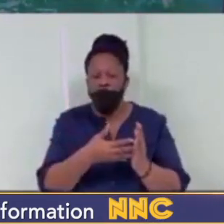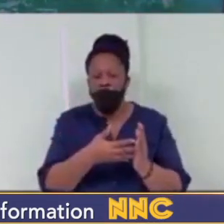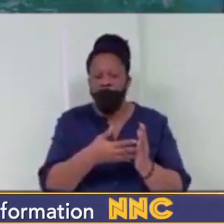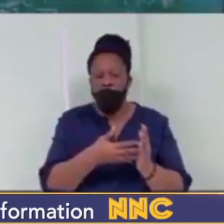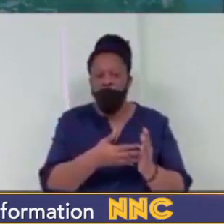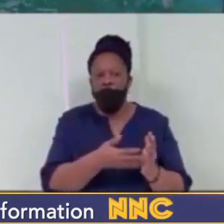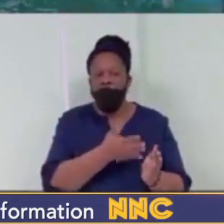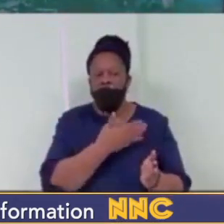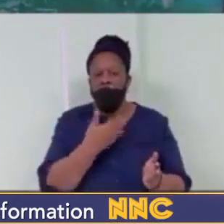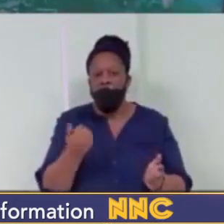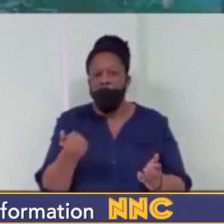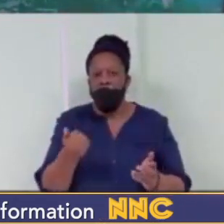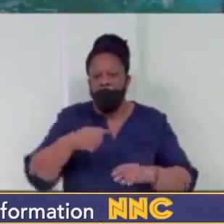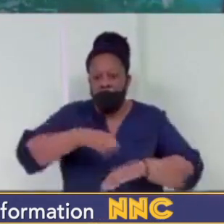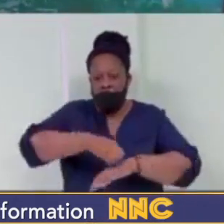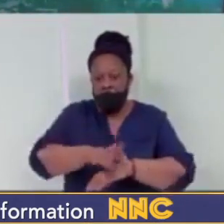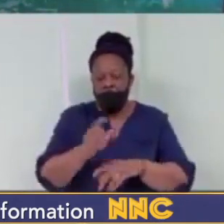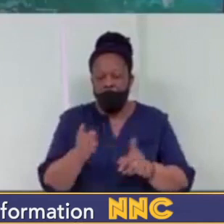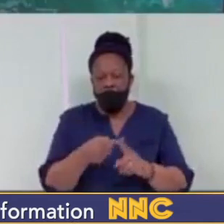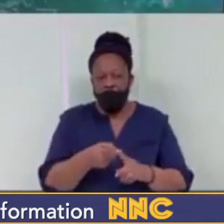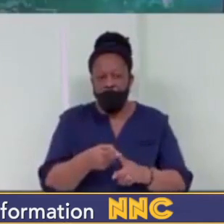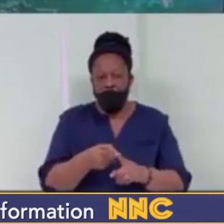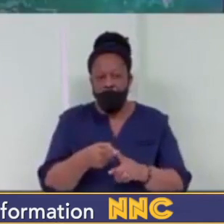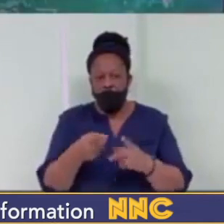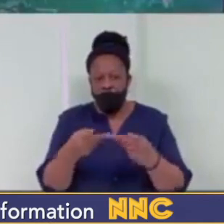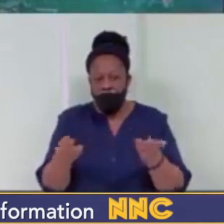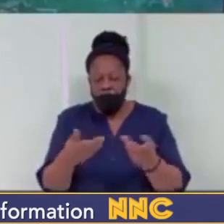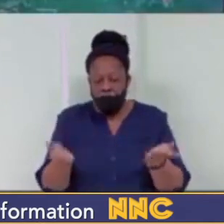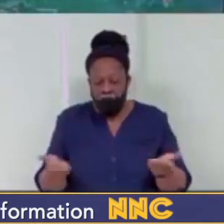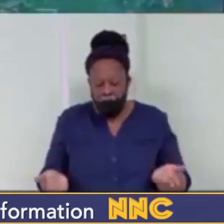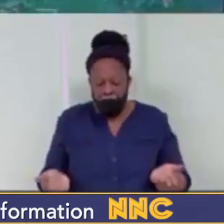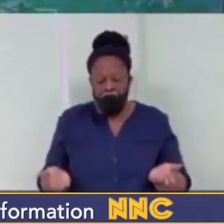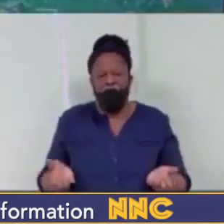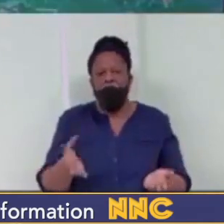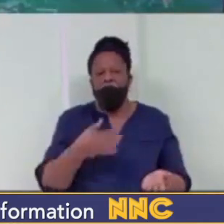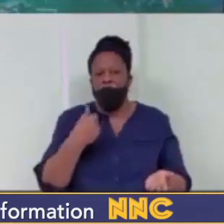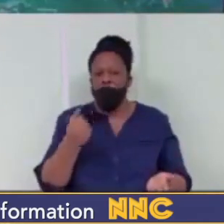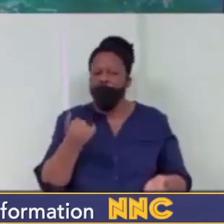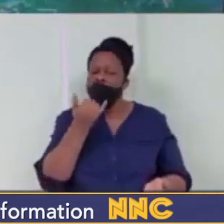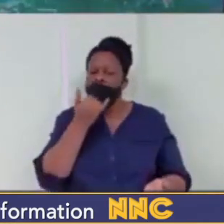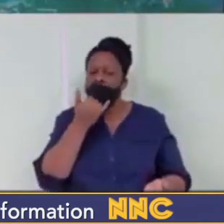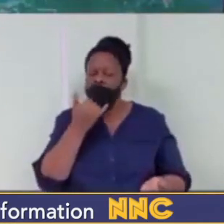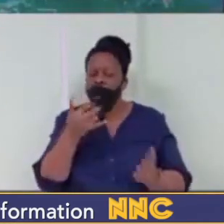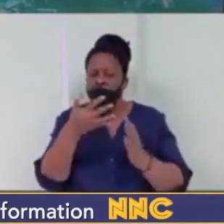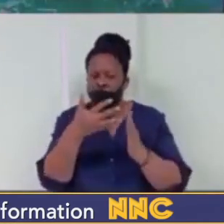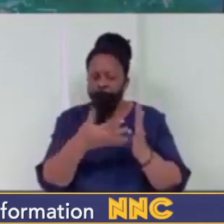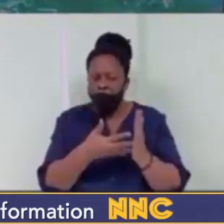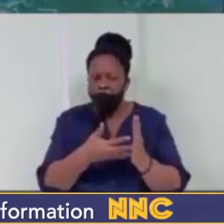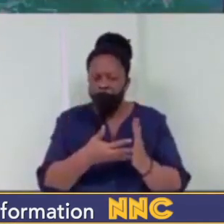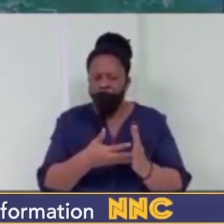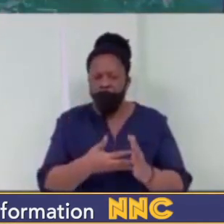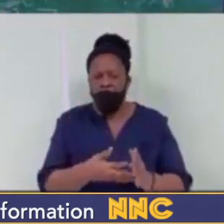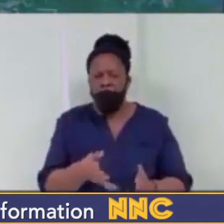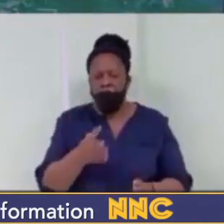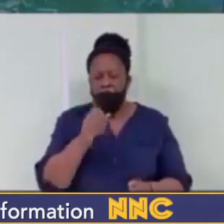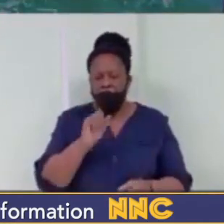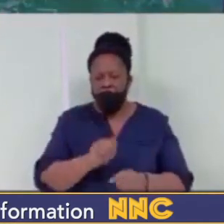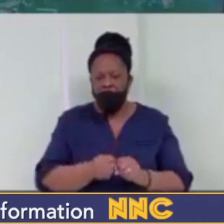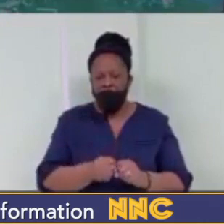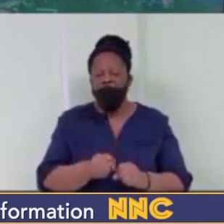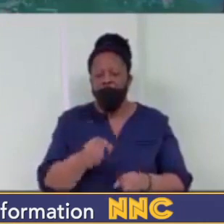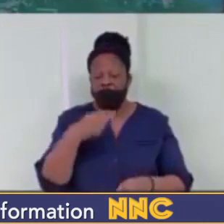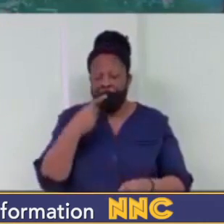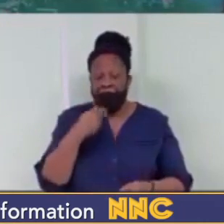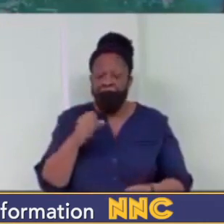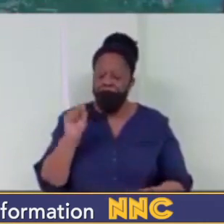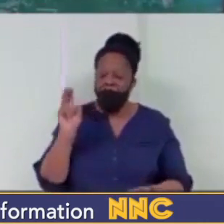jeopardising the travellers who are travelling with you, you are jeopardising the country at large and everybody else that you are coming